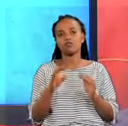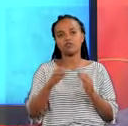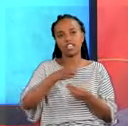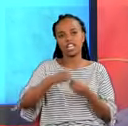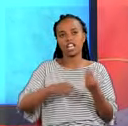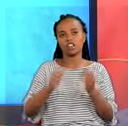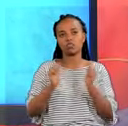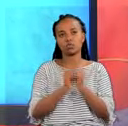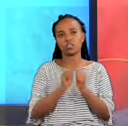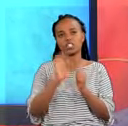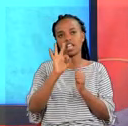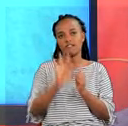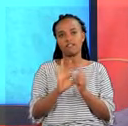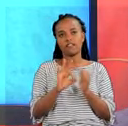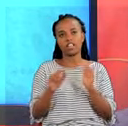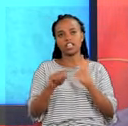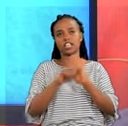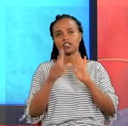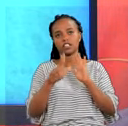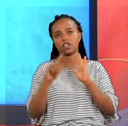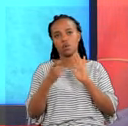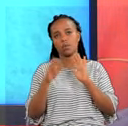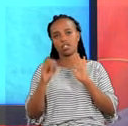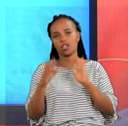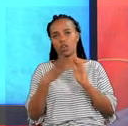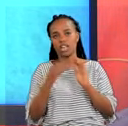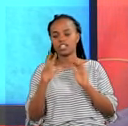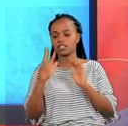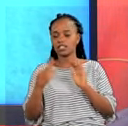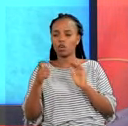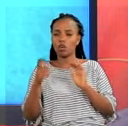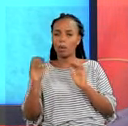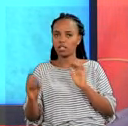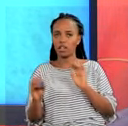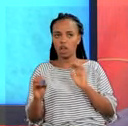with foci negative 3, 0 and 3,